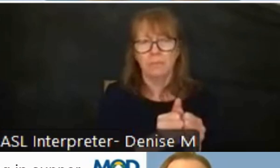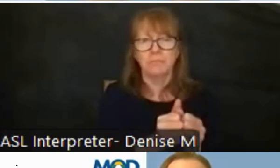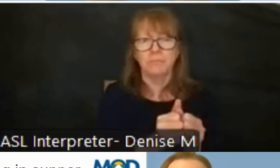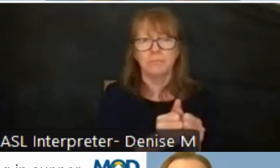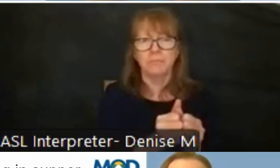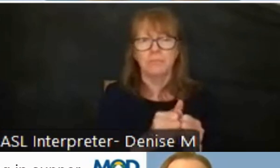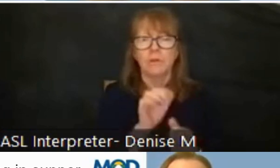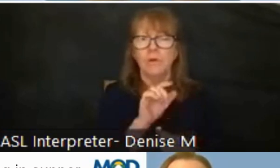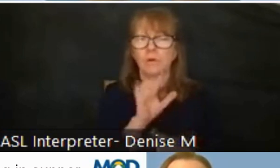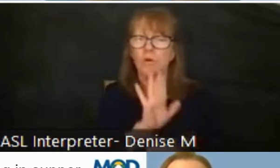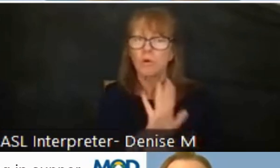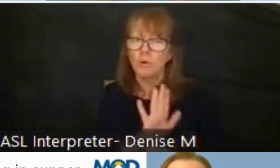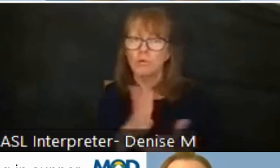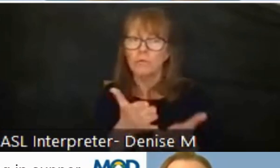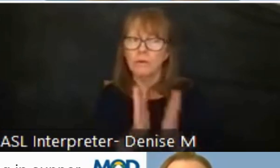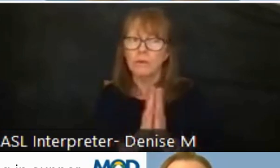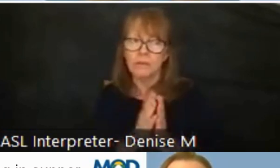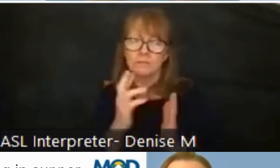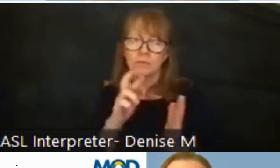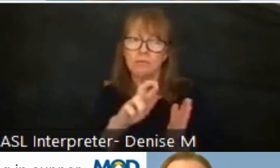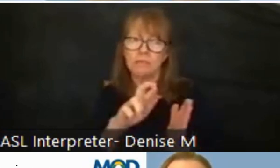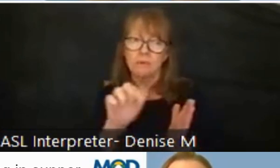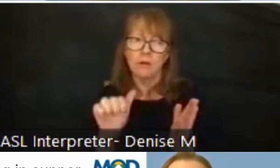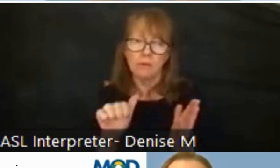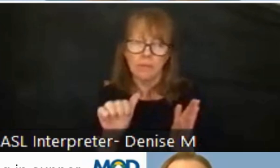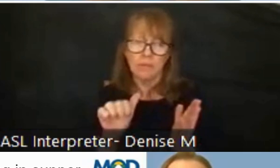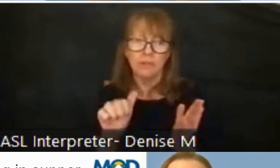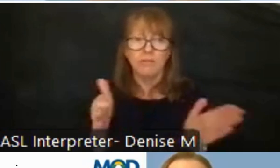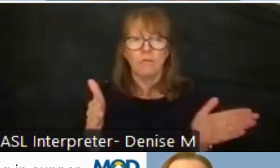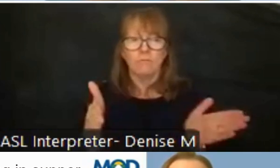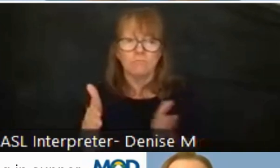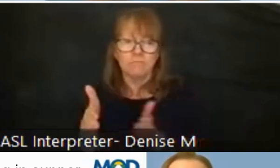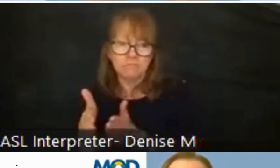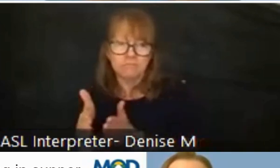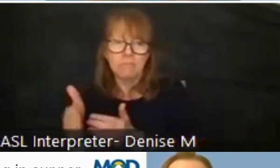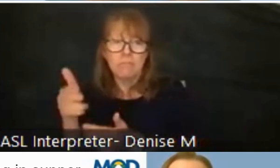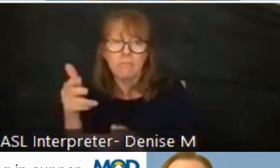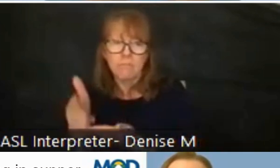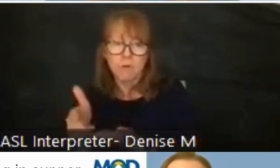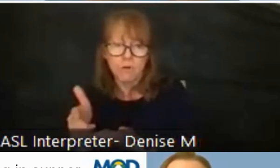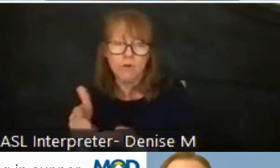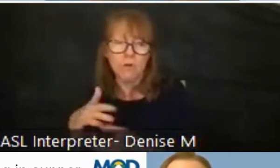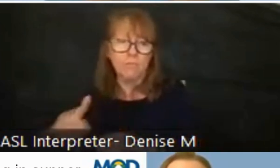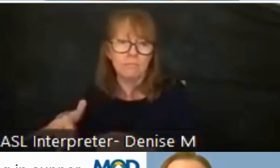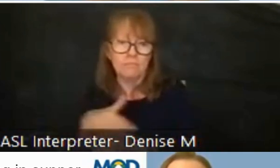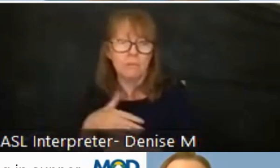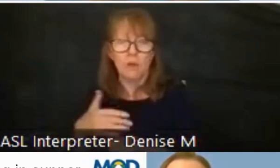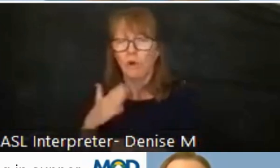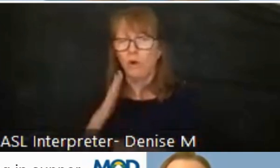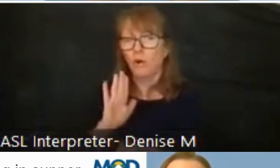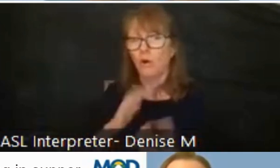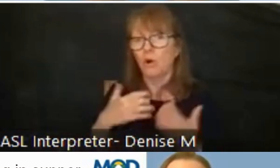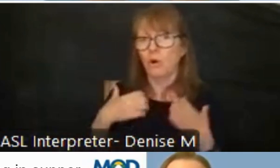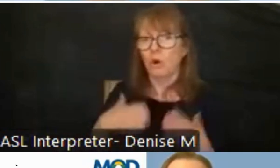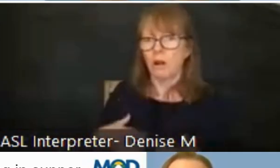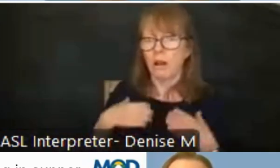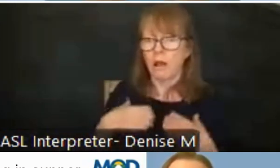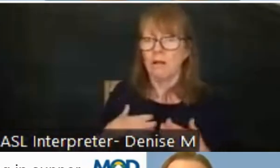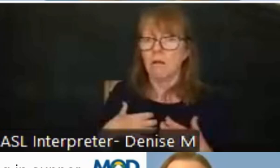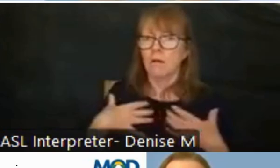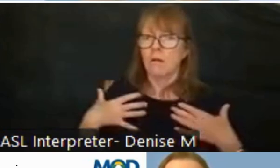accommodation request for access to a closer parking space. Tia has a lung condition that decreases the amount of oxygen she is able to take in.